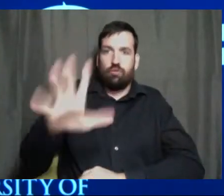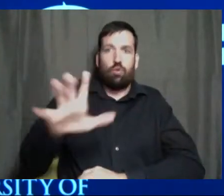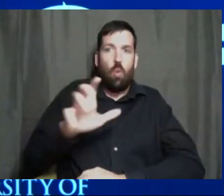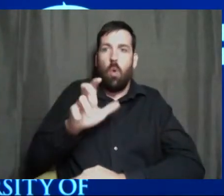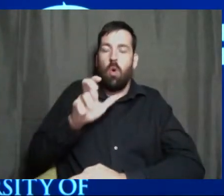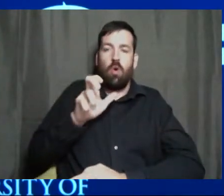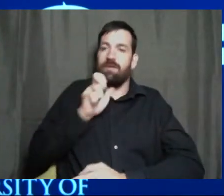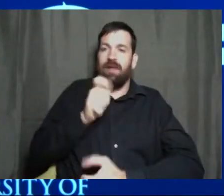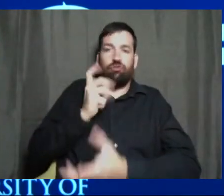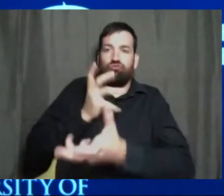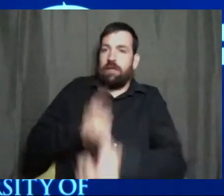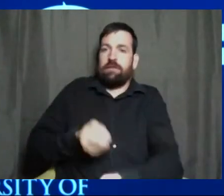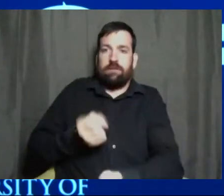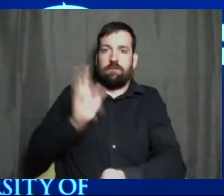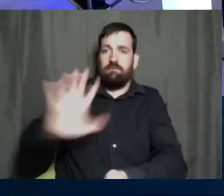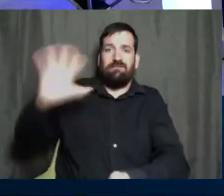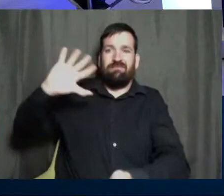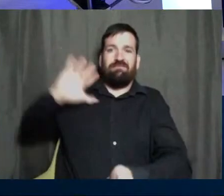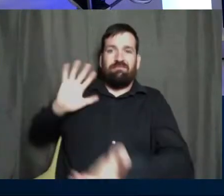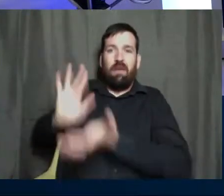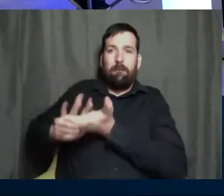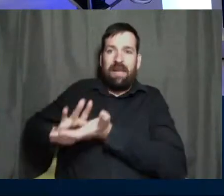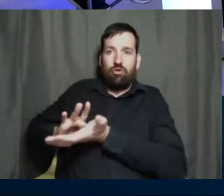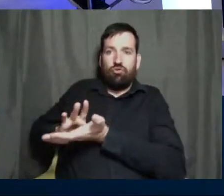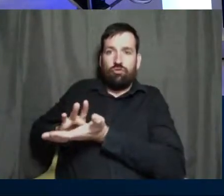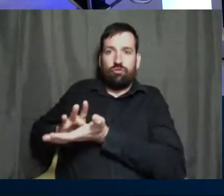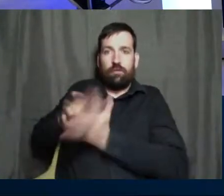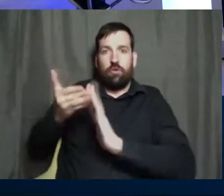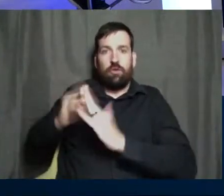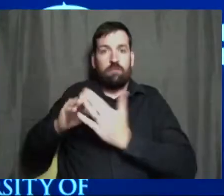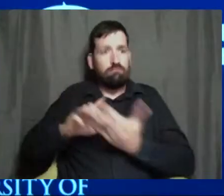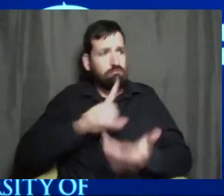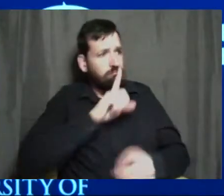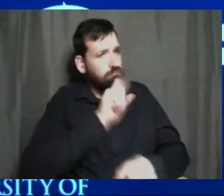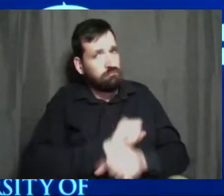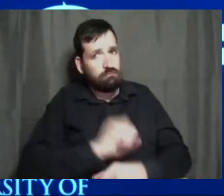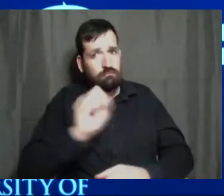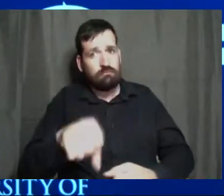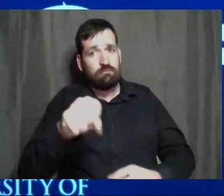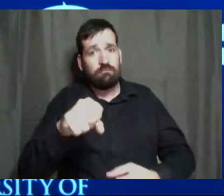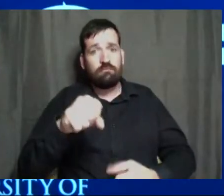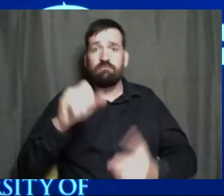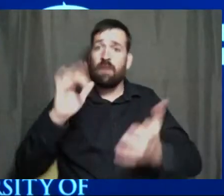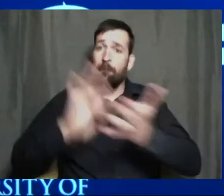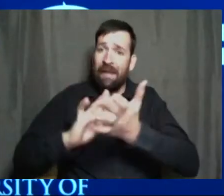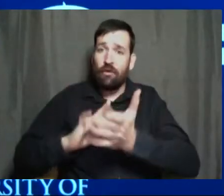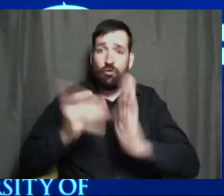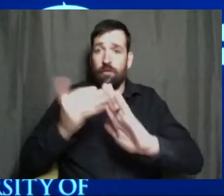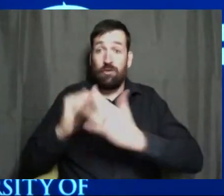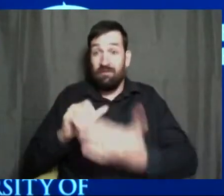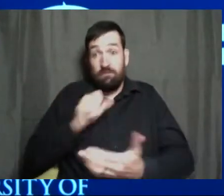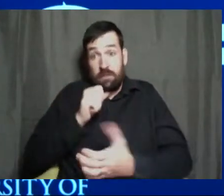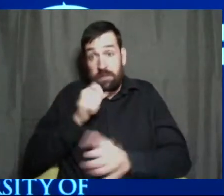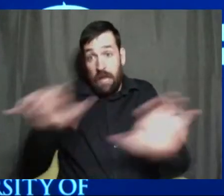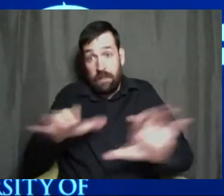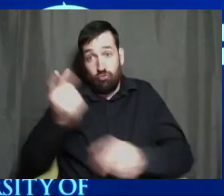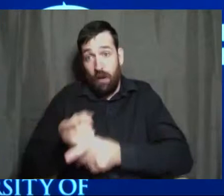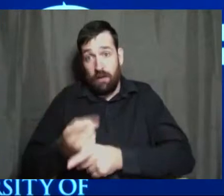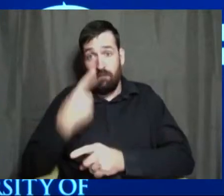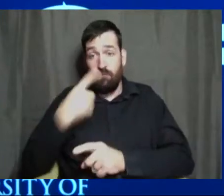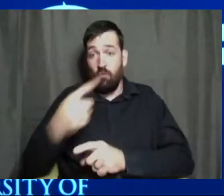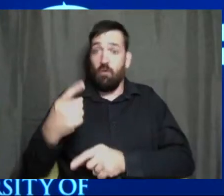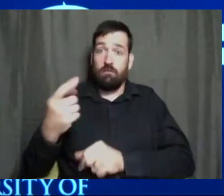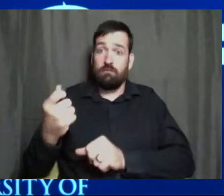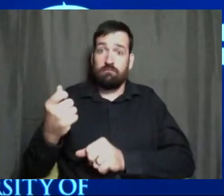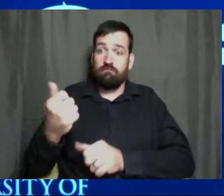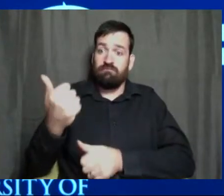past, medical communities. So valid having- hesitancy. Absolutely. The medical community has not always done right by every single